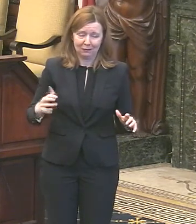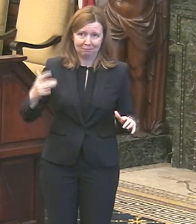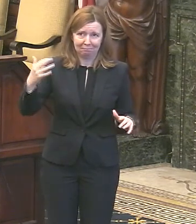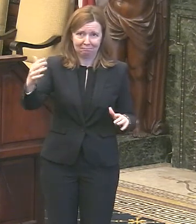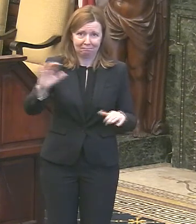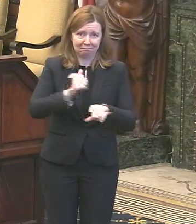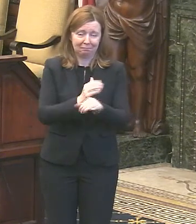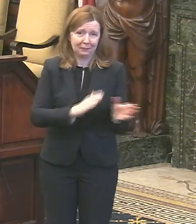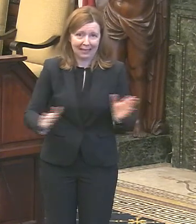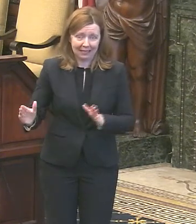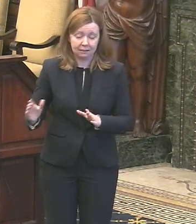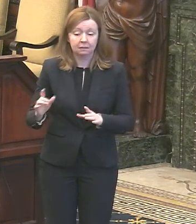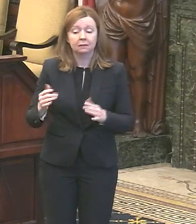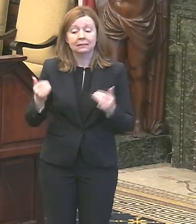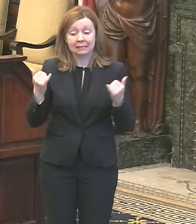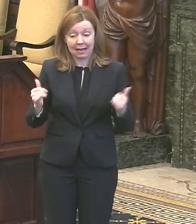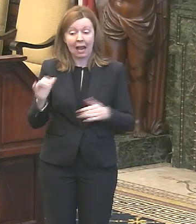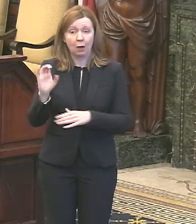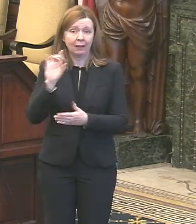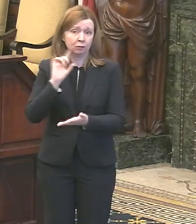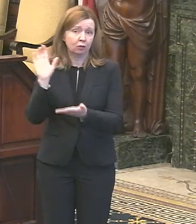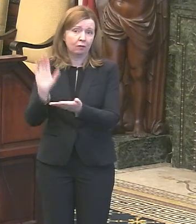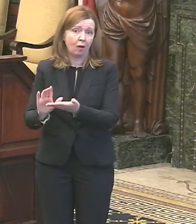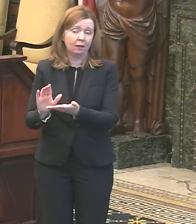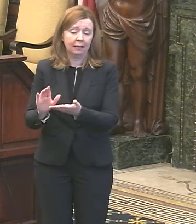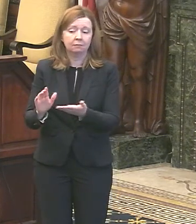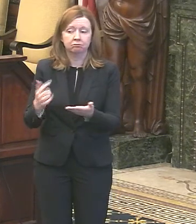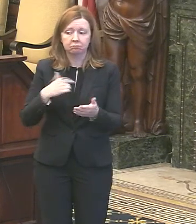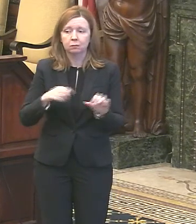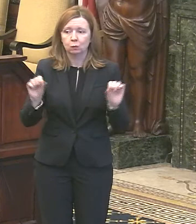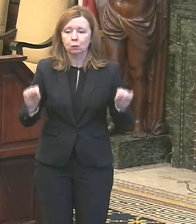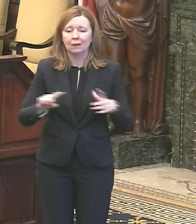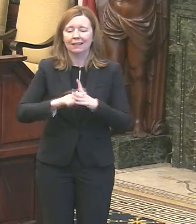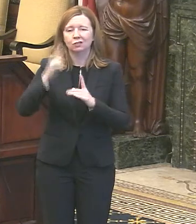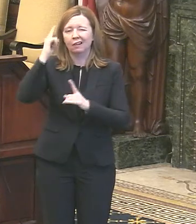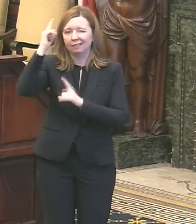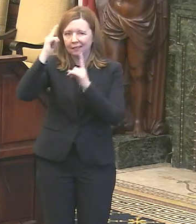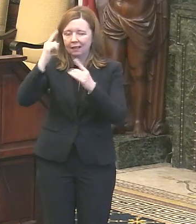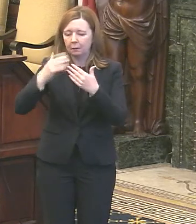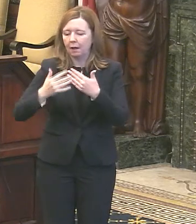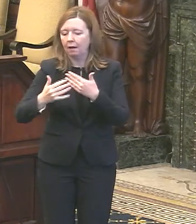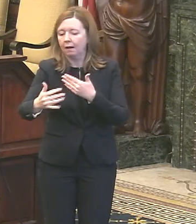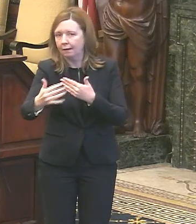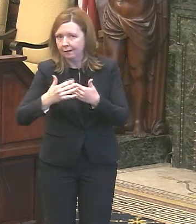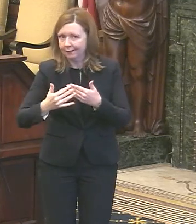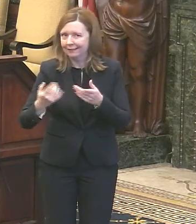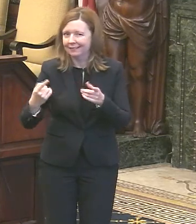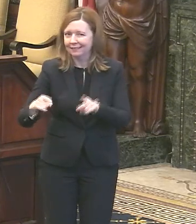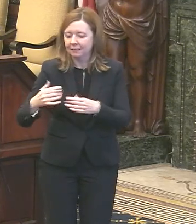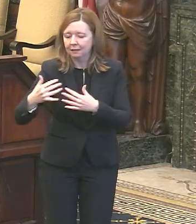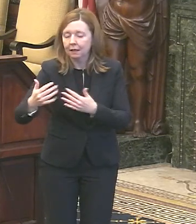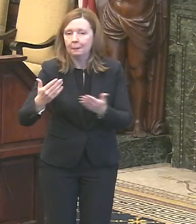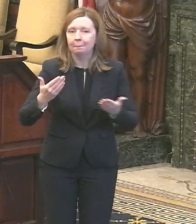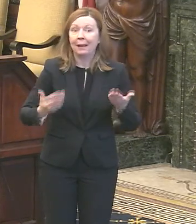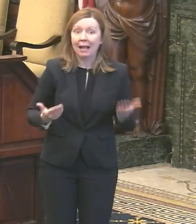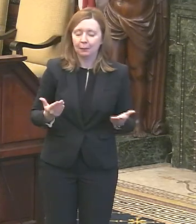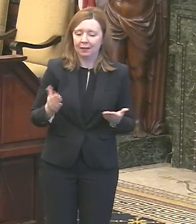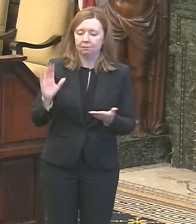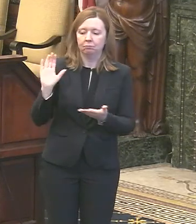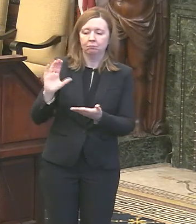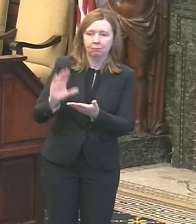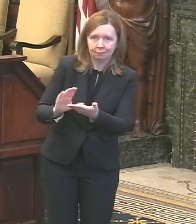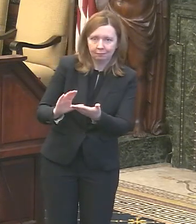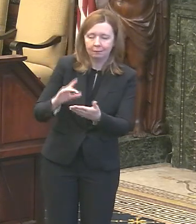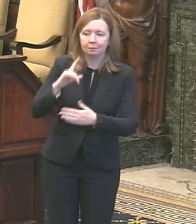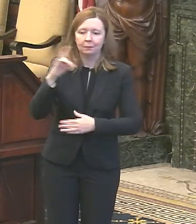plan. With case rates falling, we are in a position now to start thinking about, all right, maybe they're falling through a